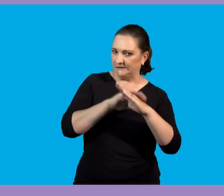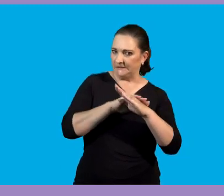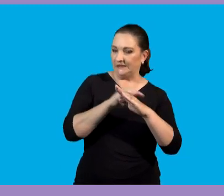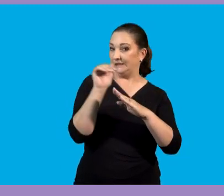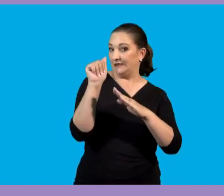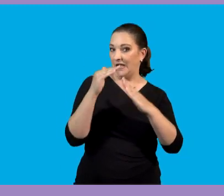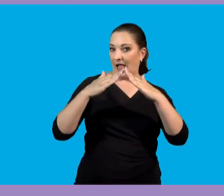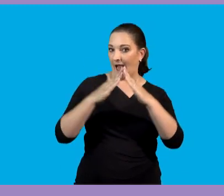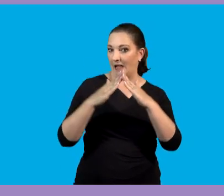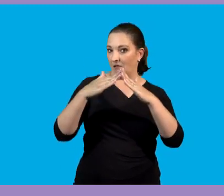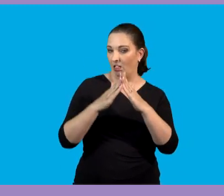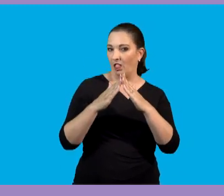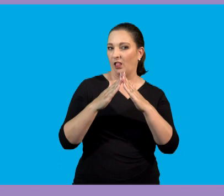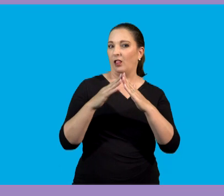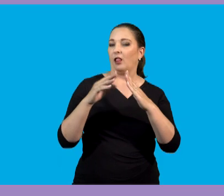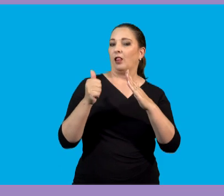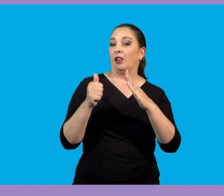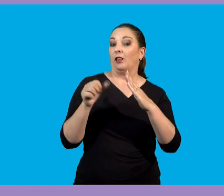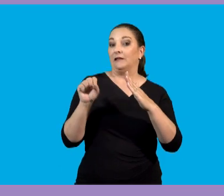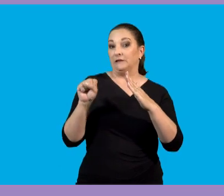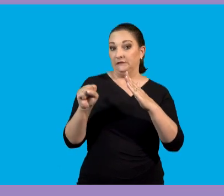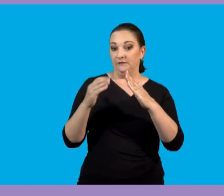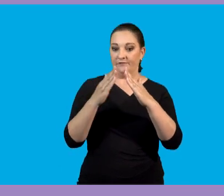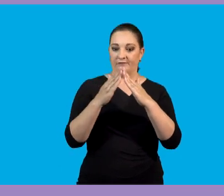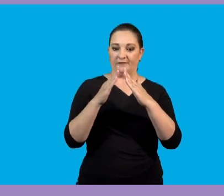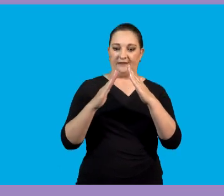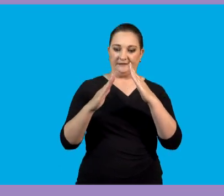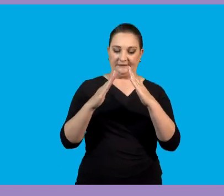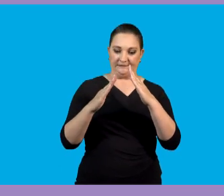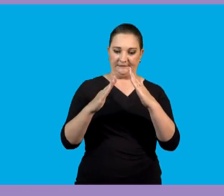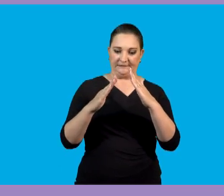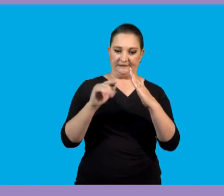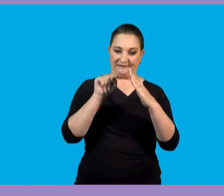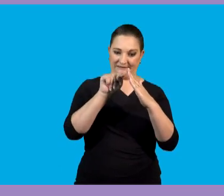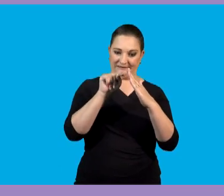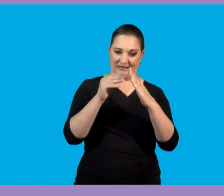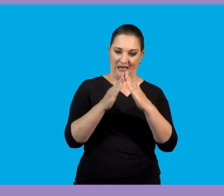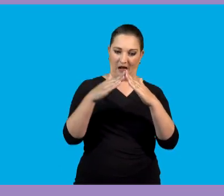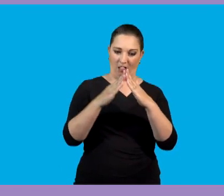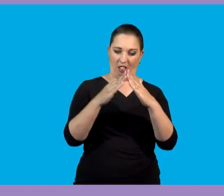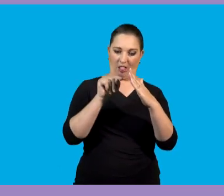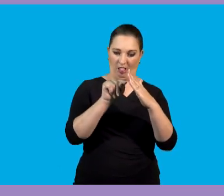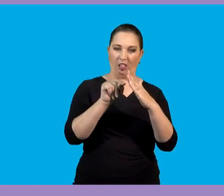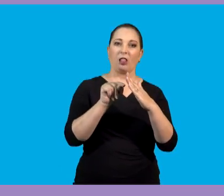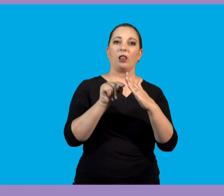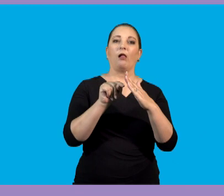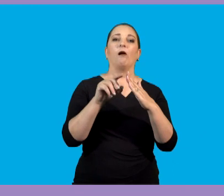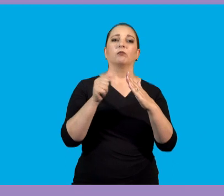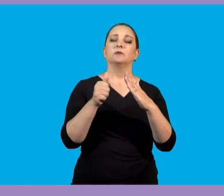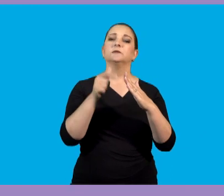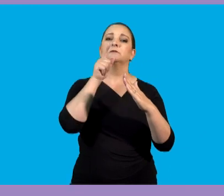side. Now, if we have two sides and the angle that is between those two sides, then we can say